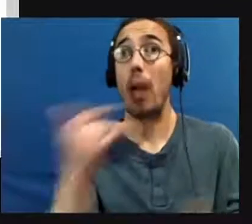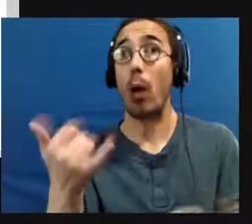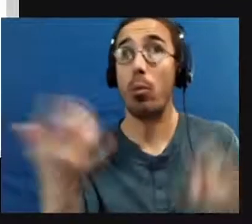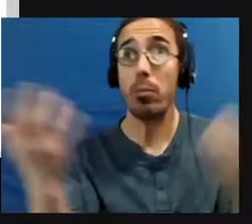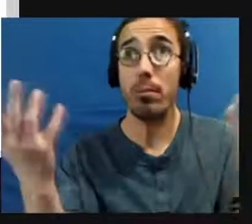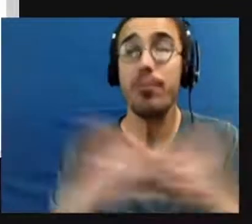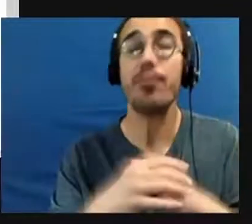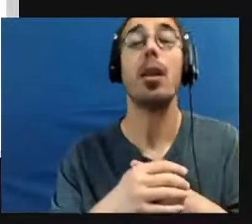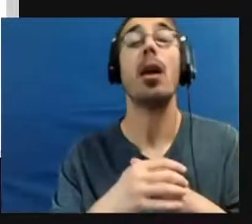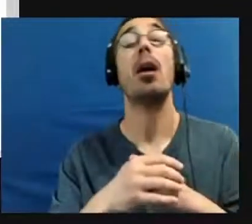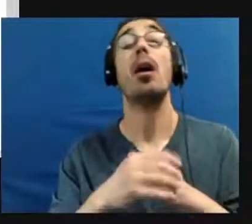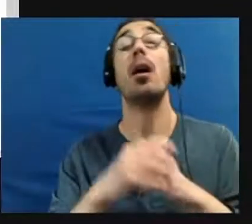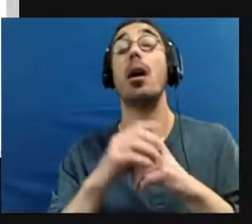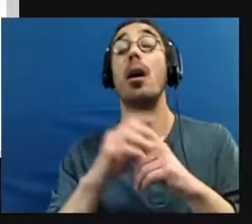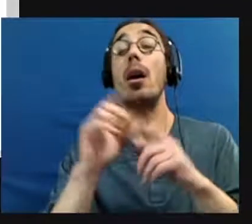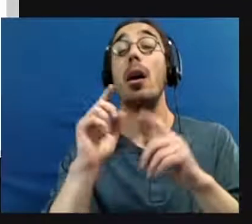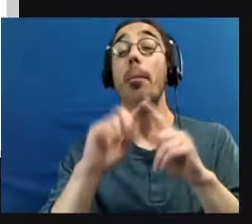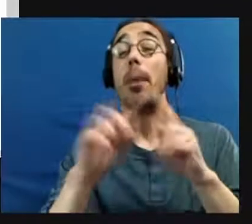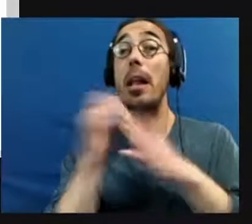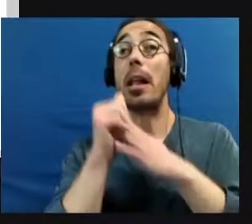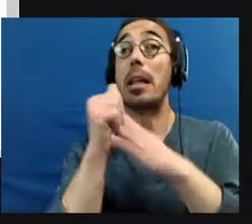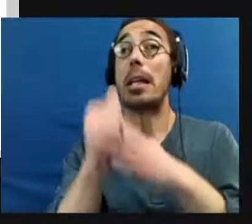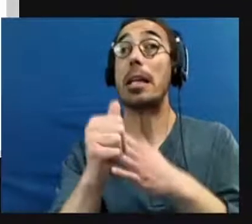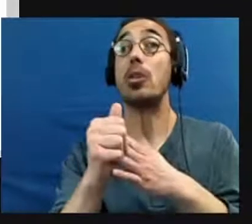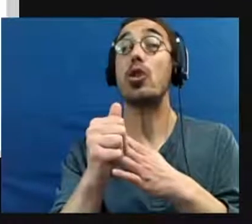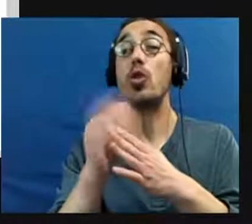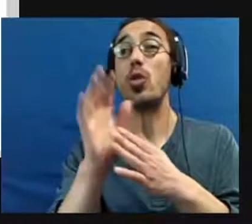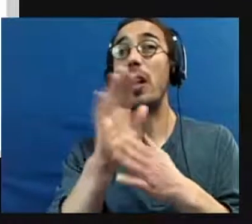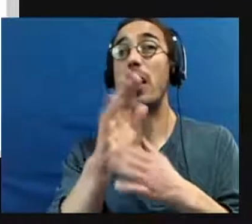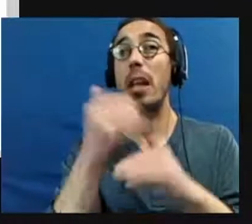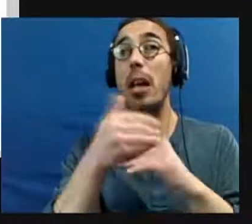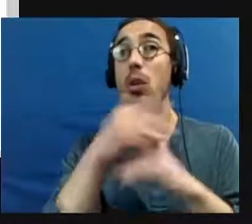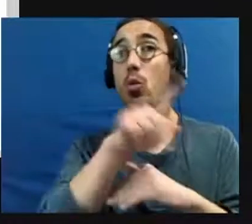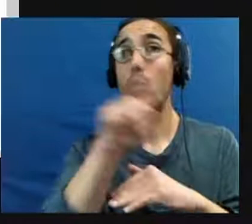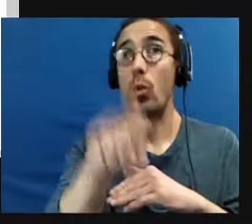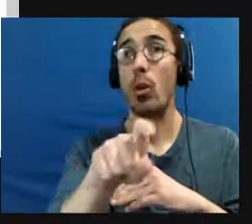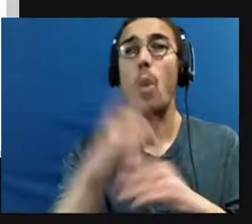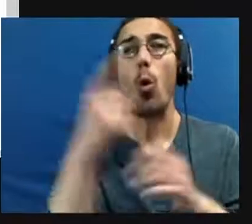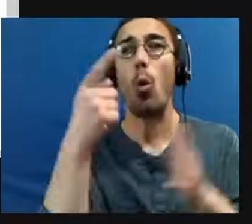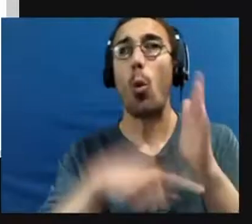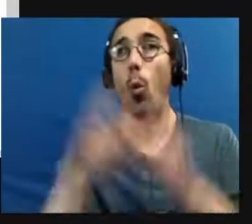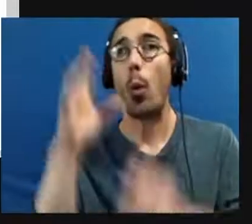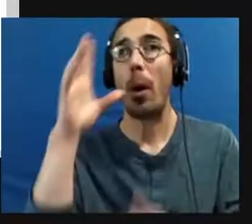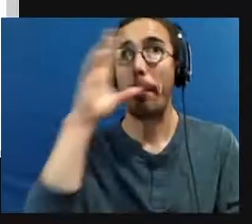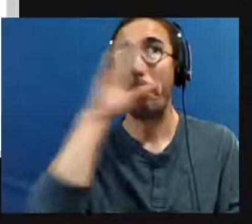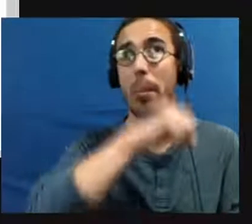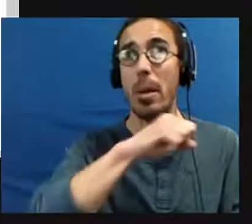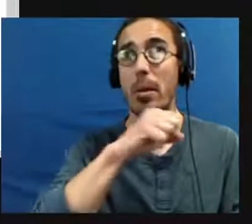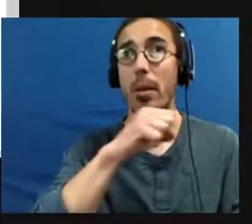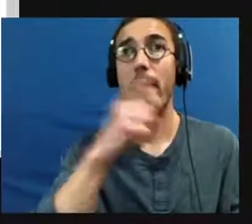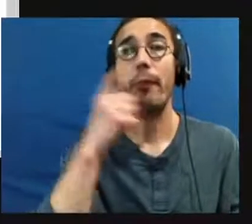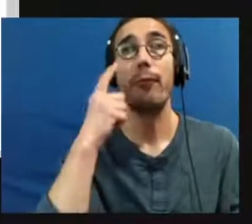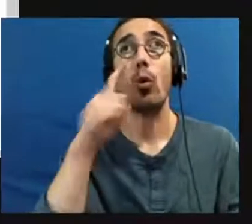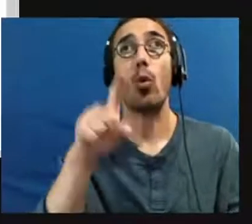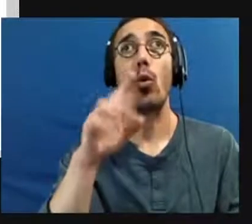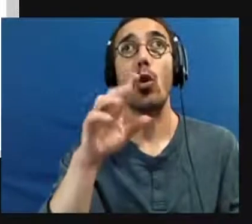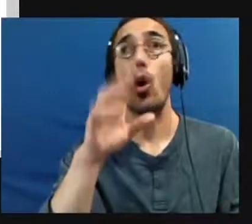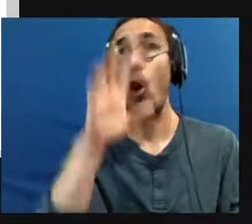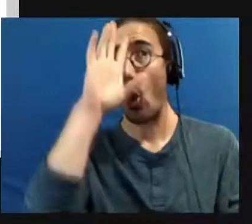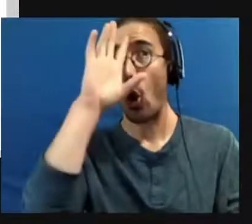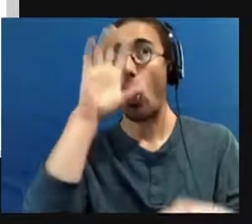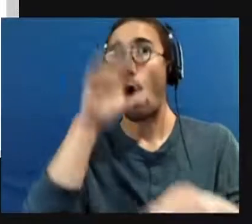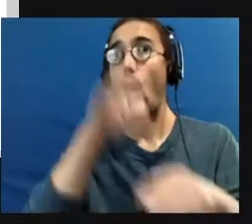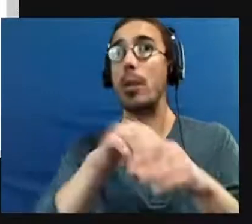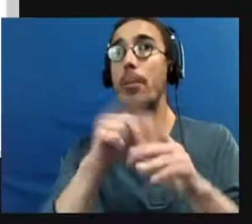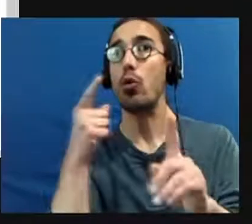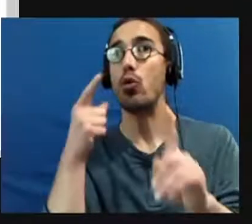So that actually leads right well into the next question of what is missing in current autistic representation. So I'm not saying that